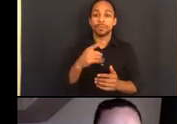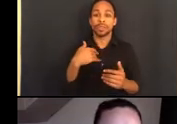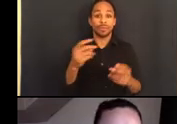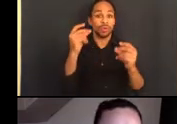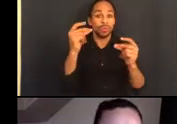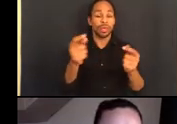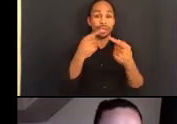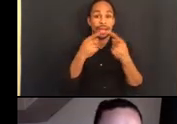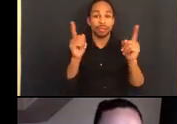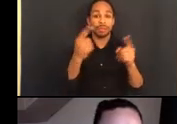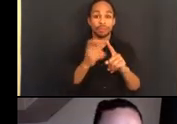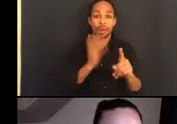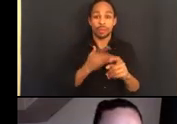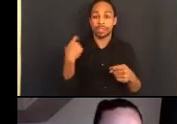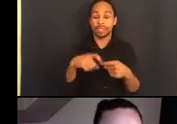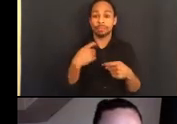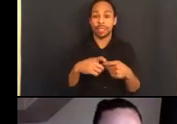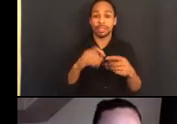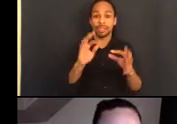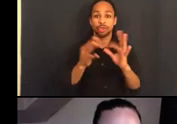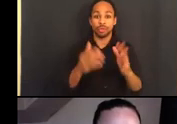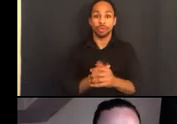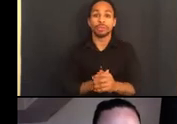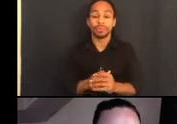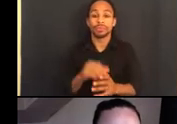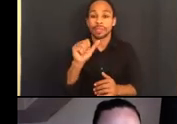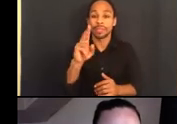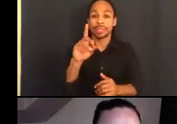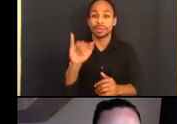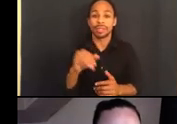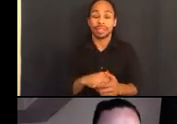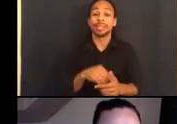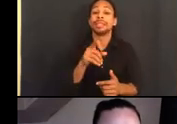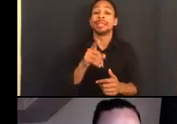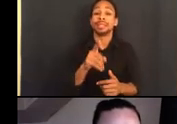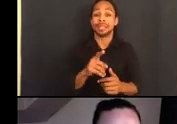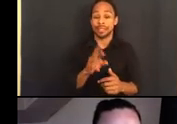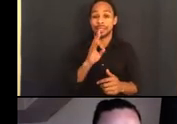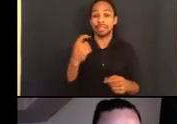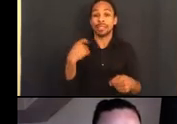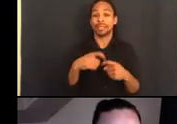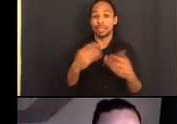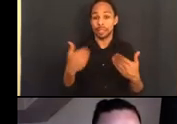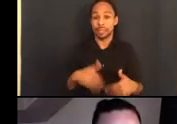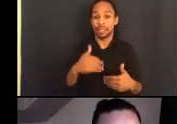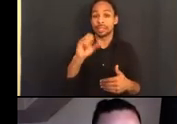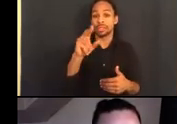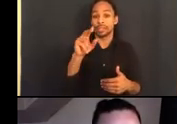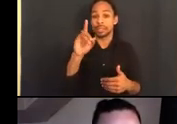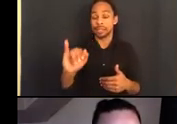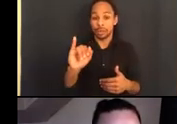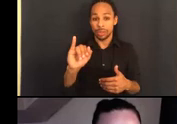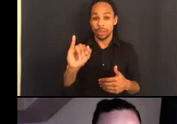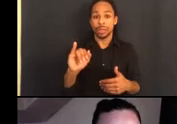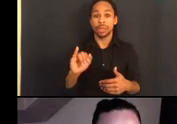announcement from our Spanish interpreter, Saudi Garcia. Hola a todos, mi nombre es Saudi García. En los próximos días